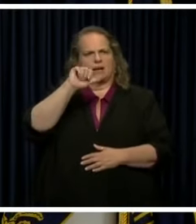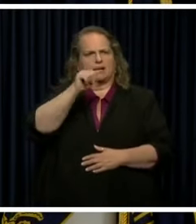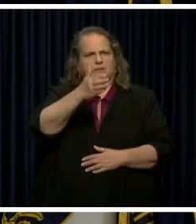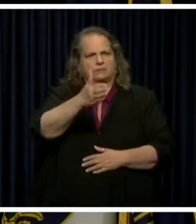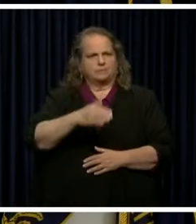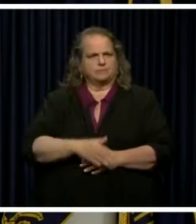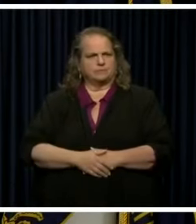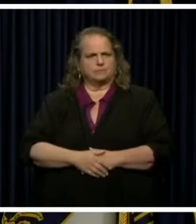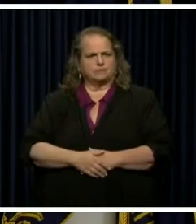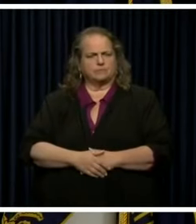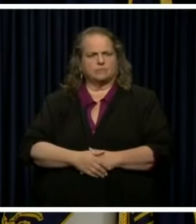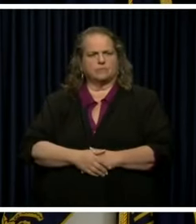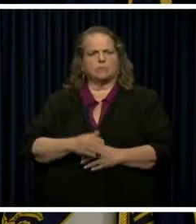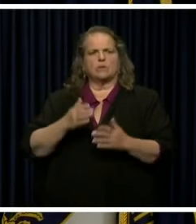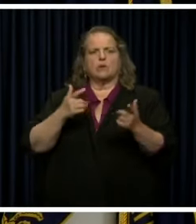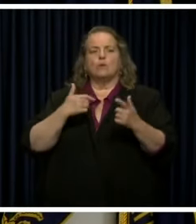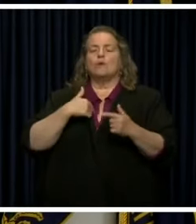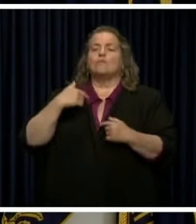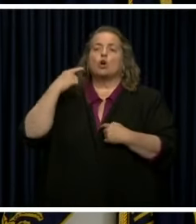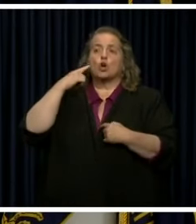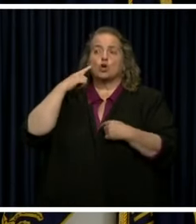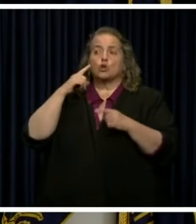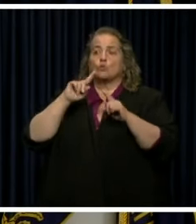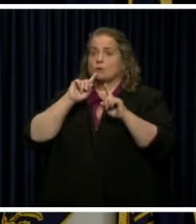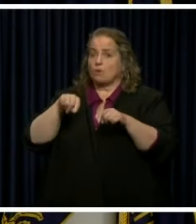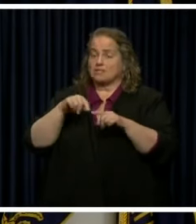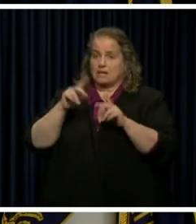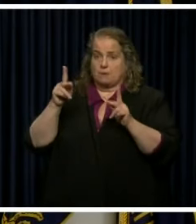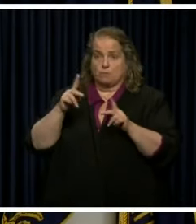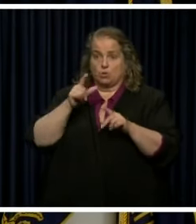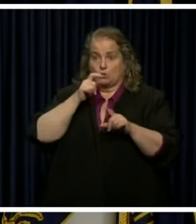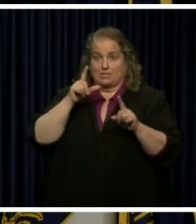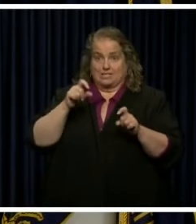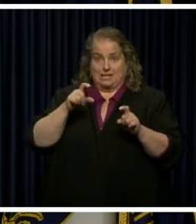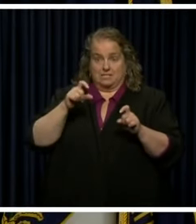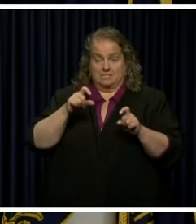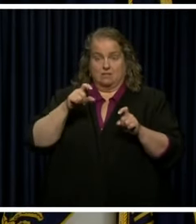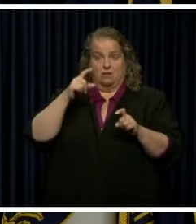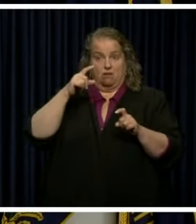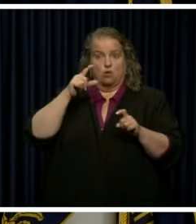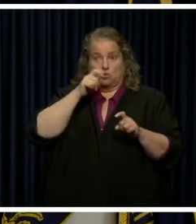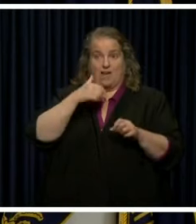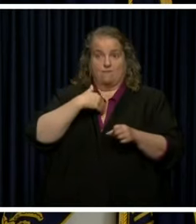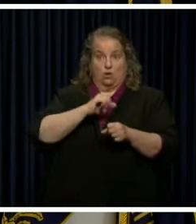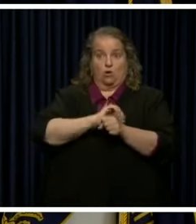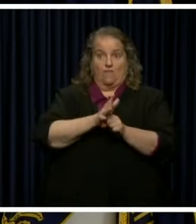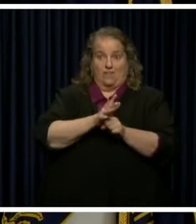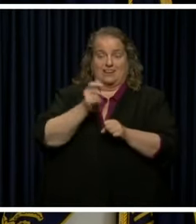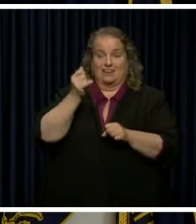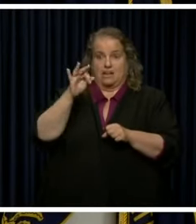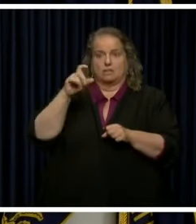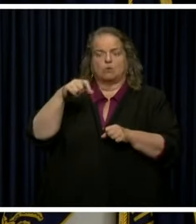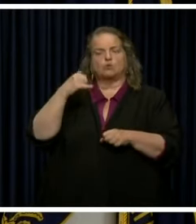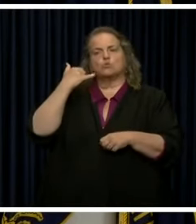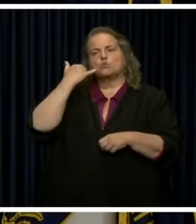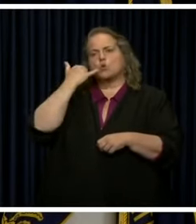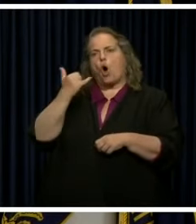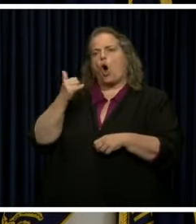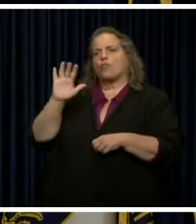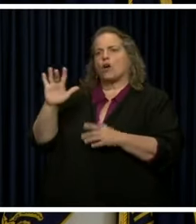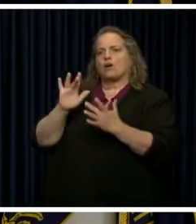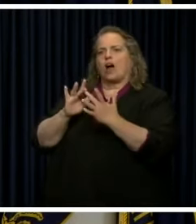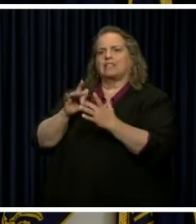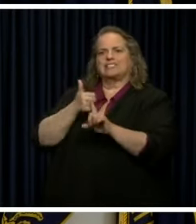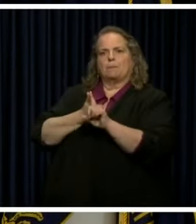Off of Katie's question, we've heard reports that people that have tested positive for COVID-19 are supposed to call their contacts